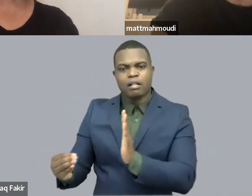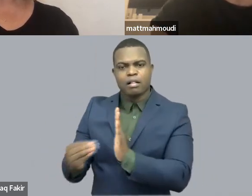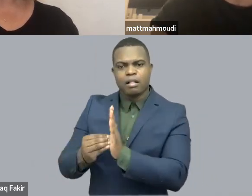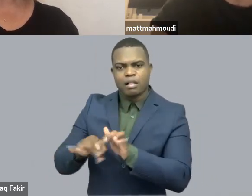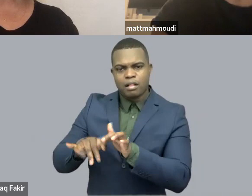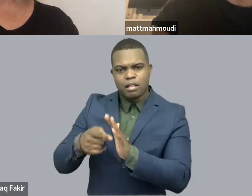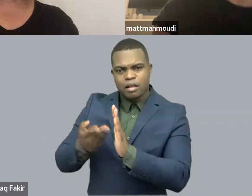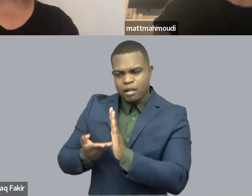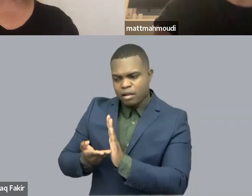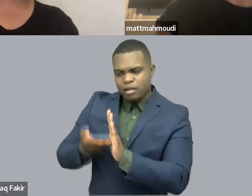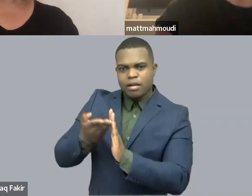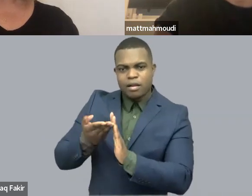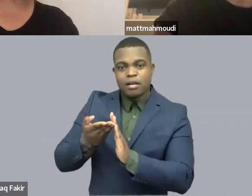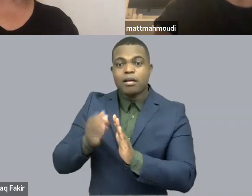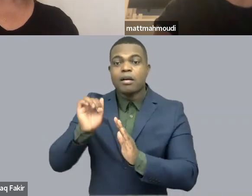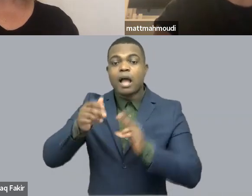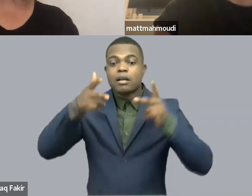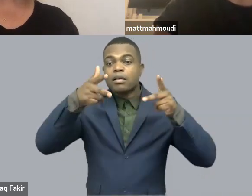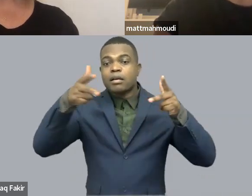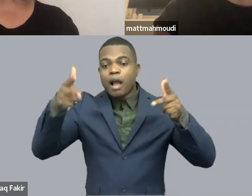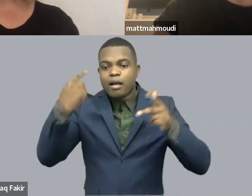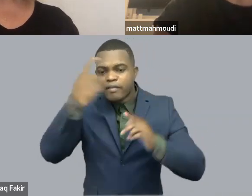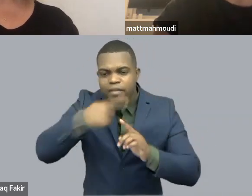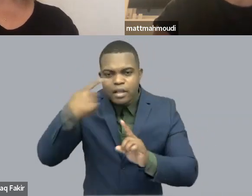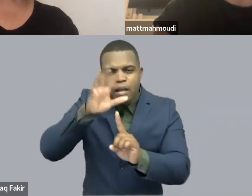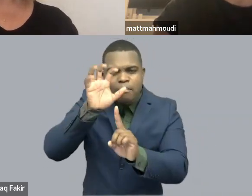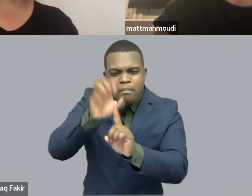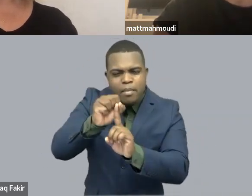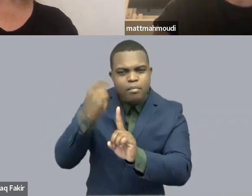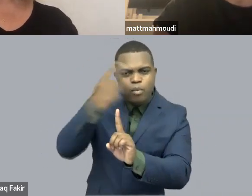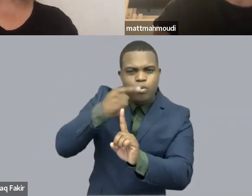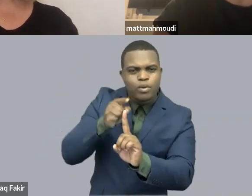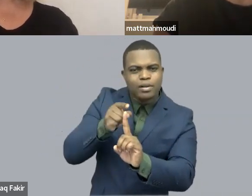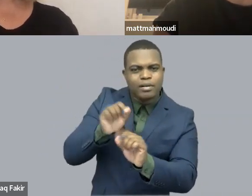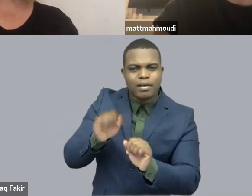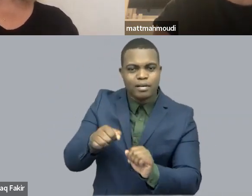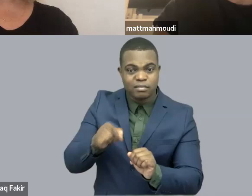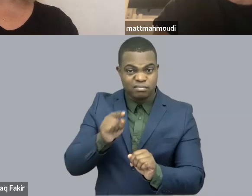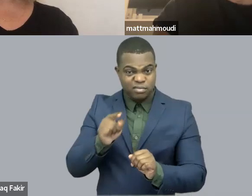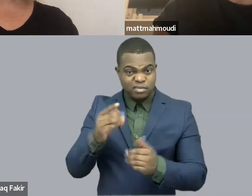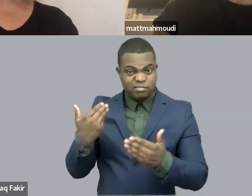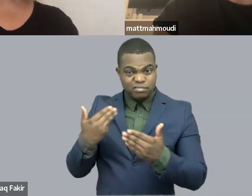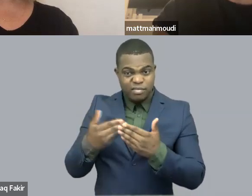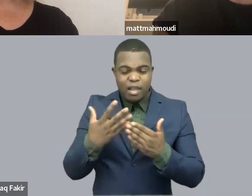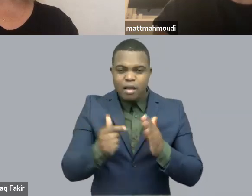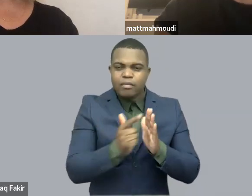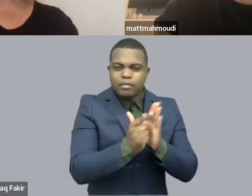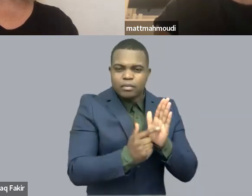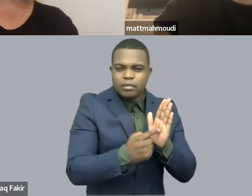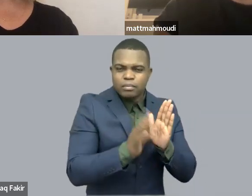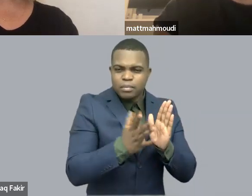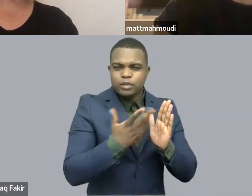are vulnerable to exactly what you're saying, to facial recognition and for its use with law enforcement purposes. Now, I also